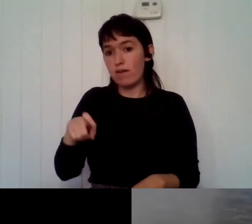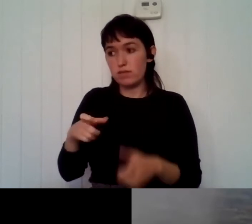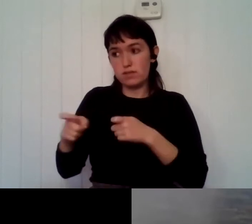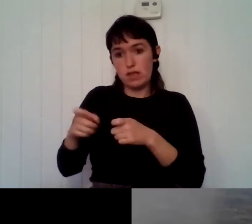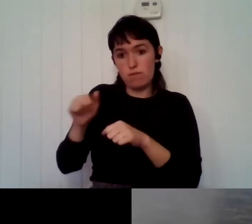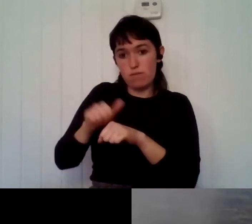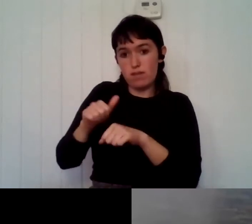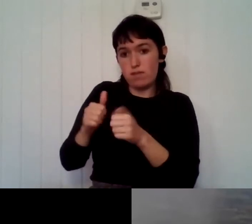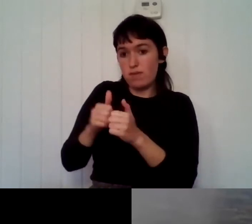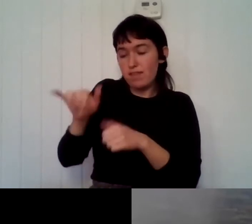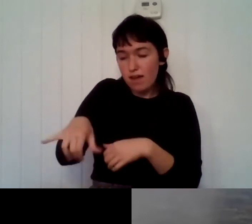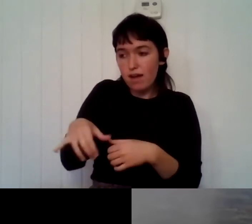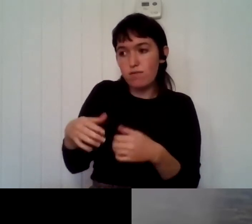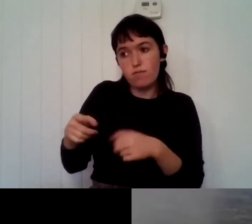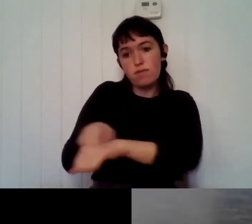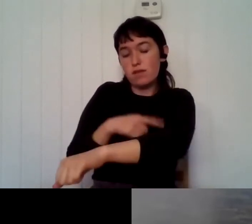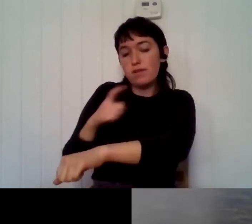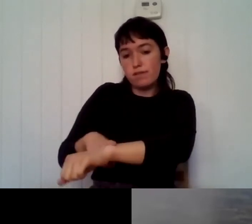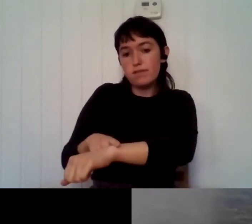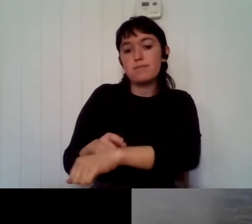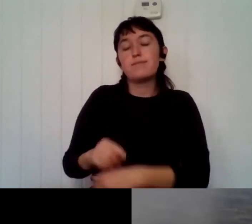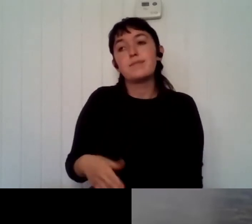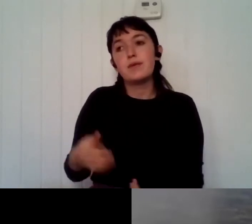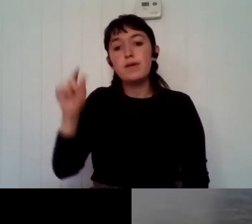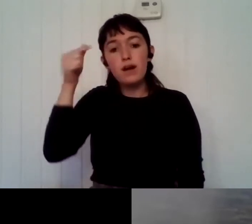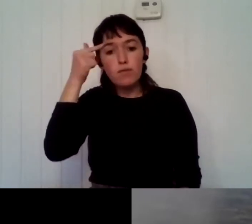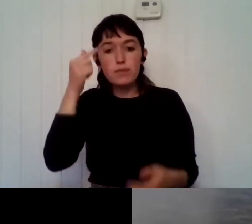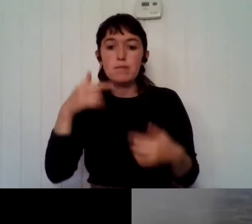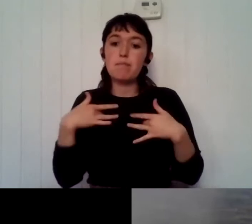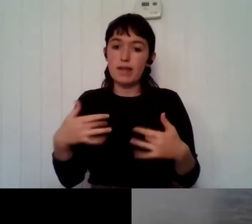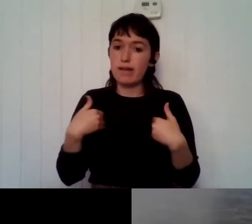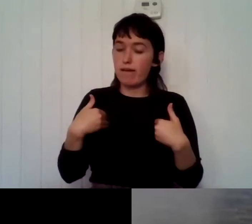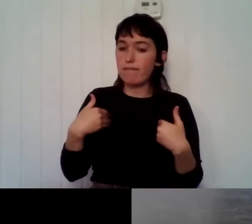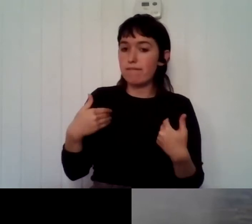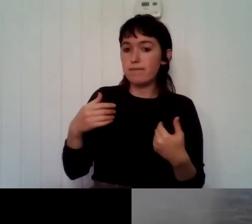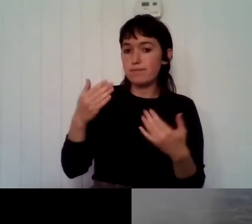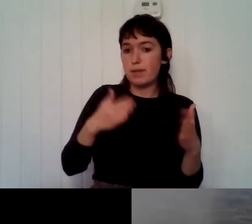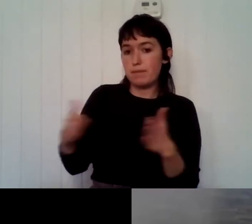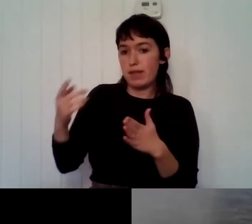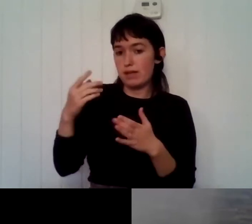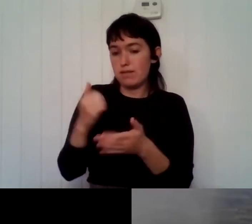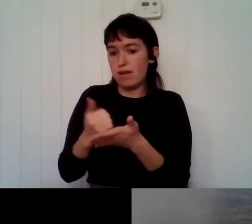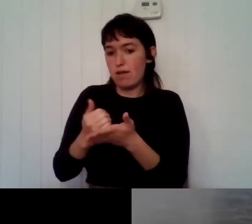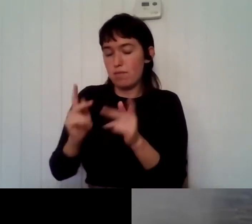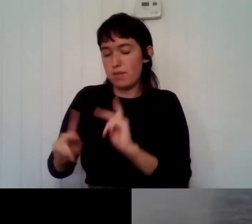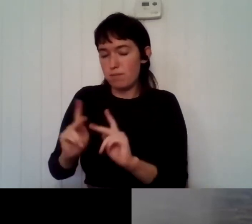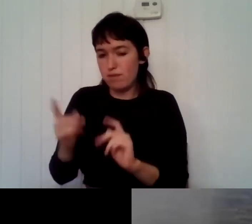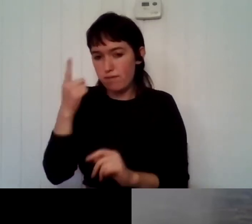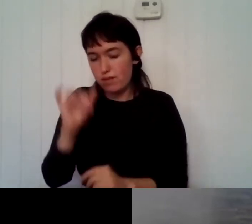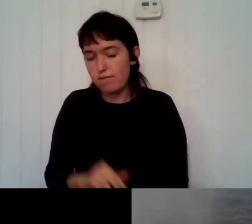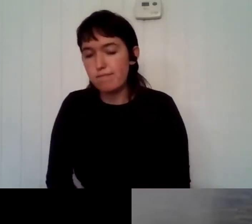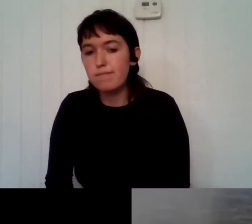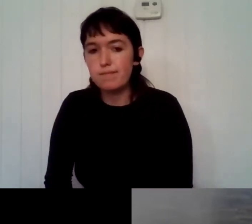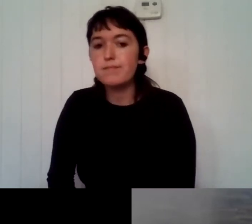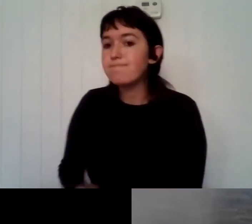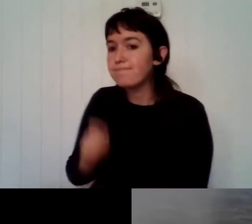eruption. And governments usually have some sort of plan to help people. Very cool. Michael